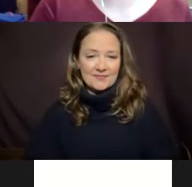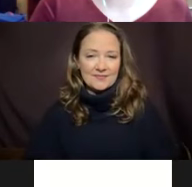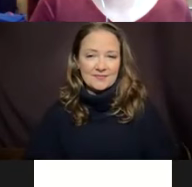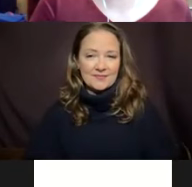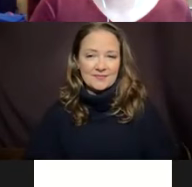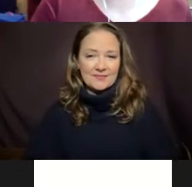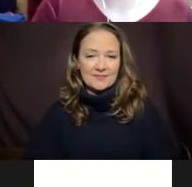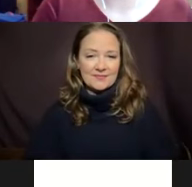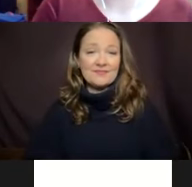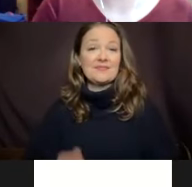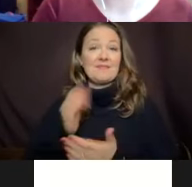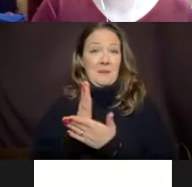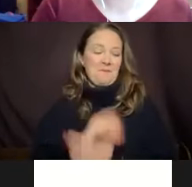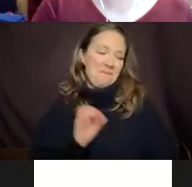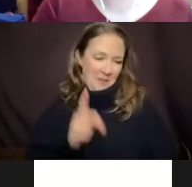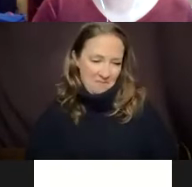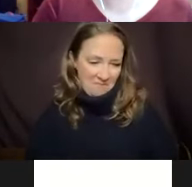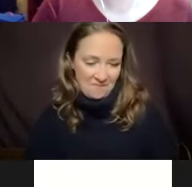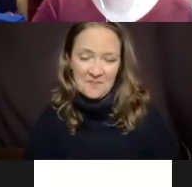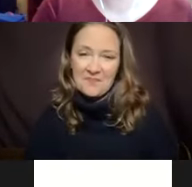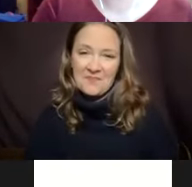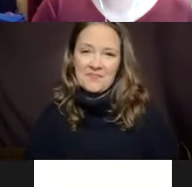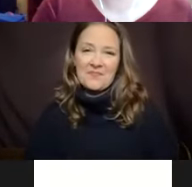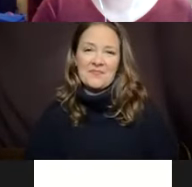stop. All right.